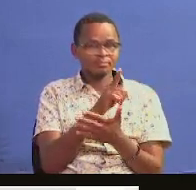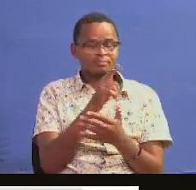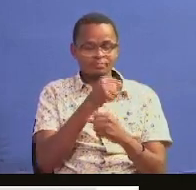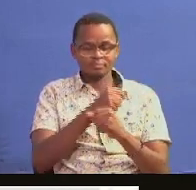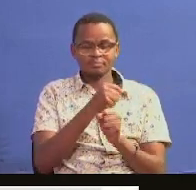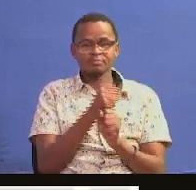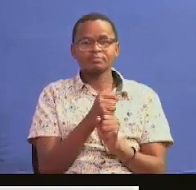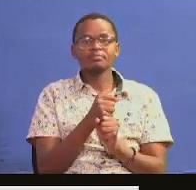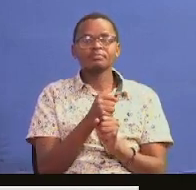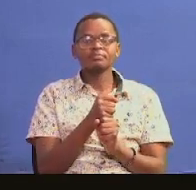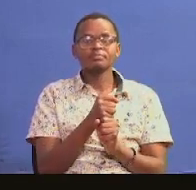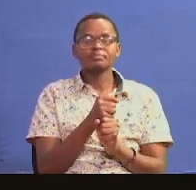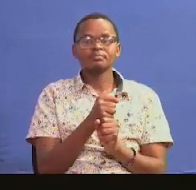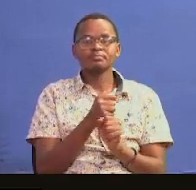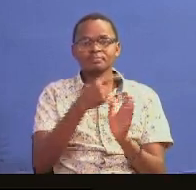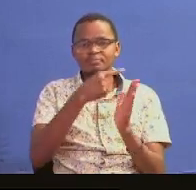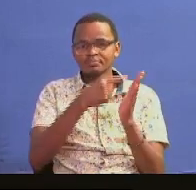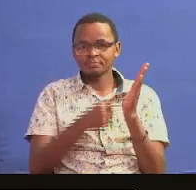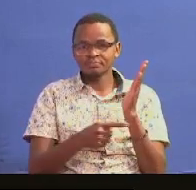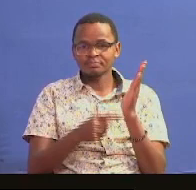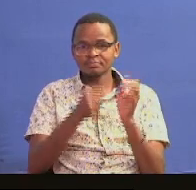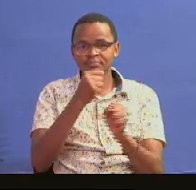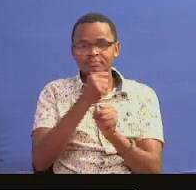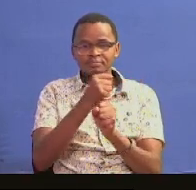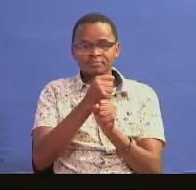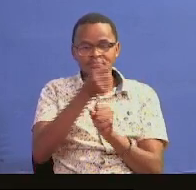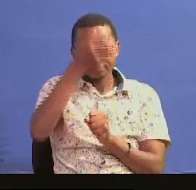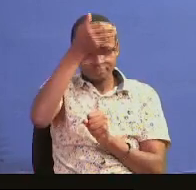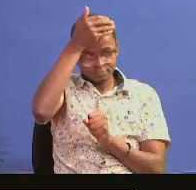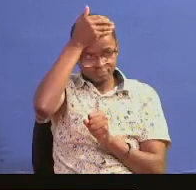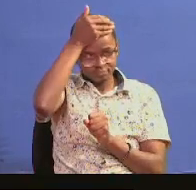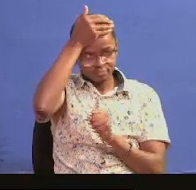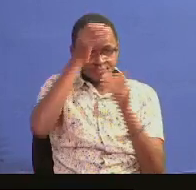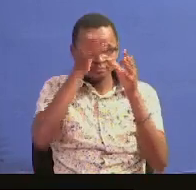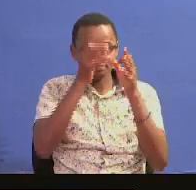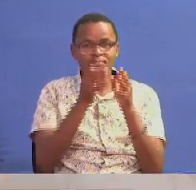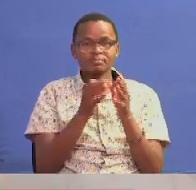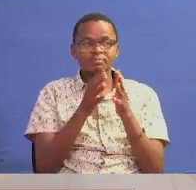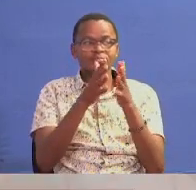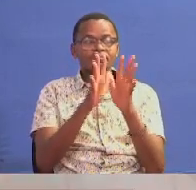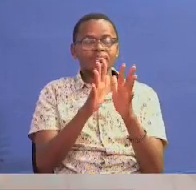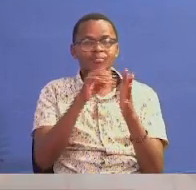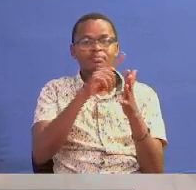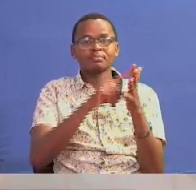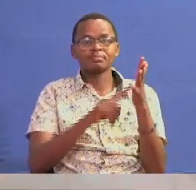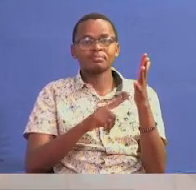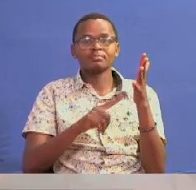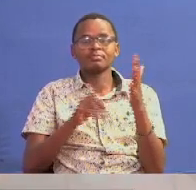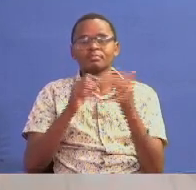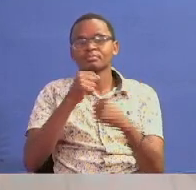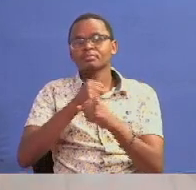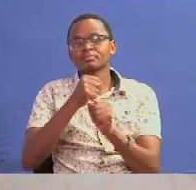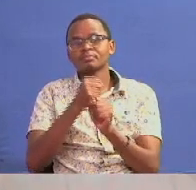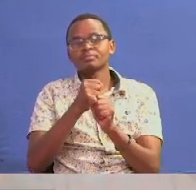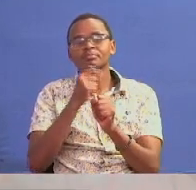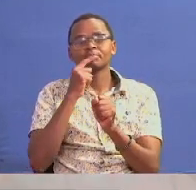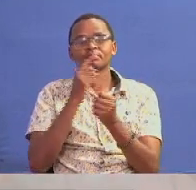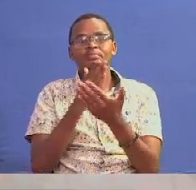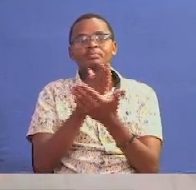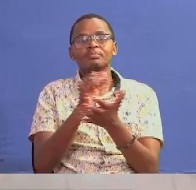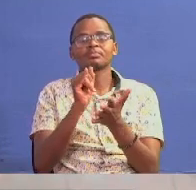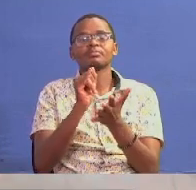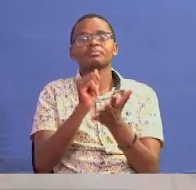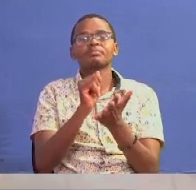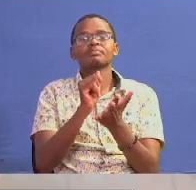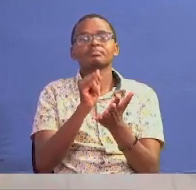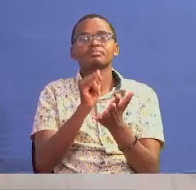you do, what does the work of a nursing officer entail, and what can one do to make sure they